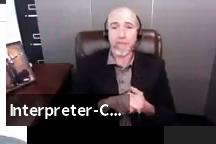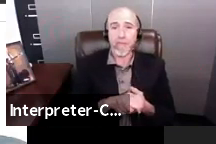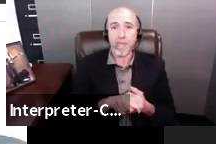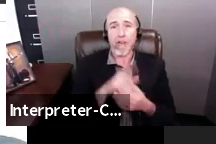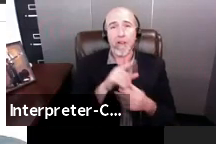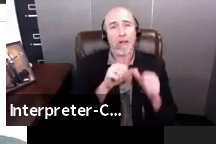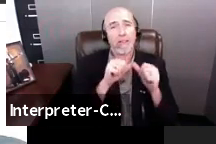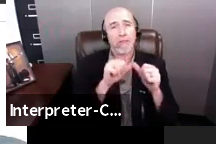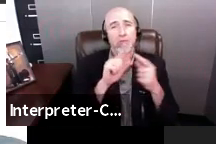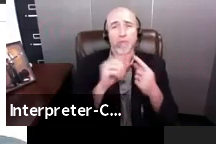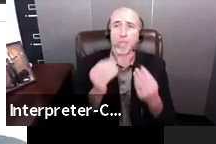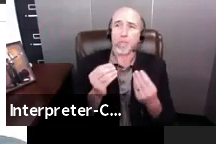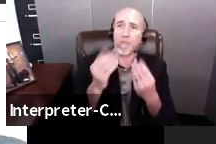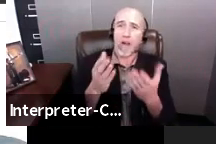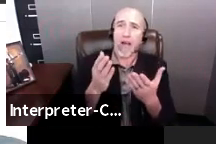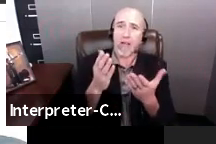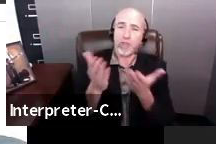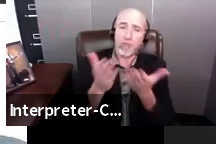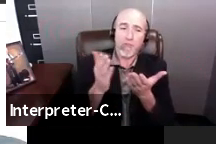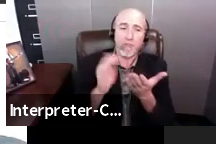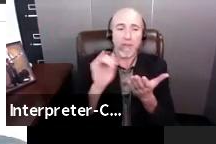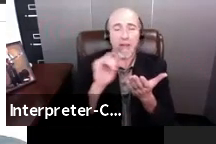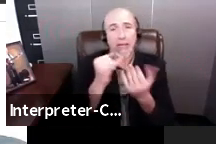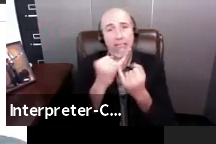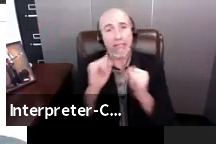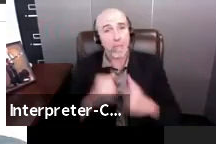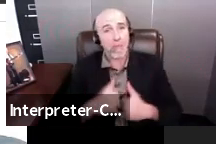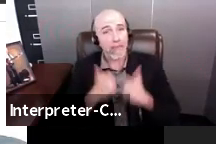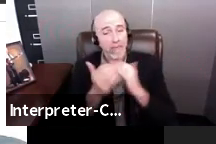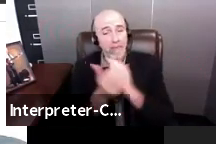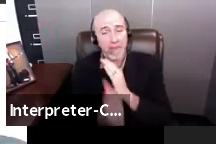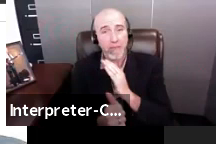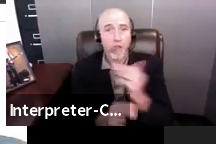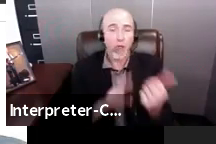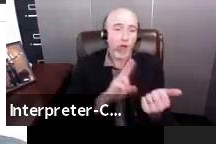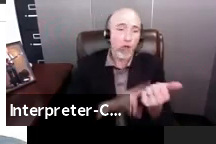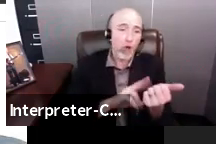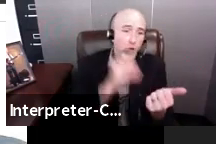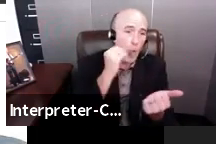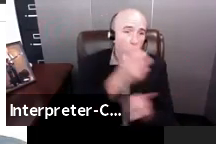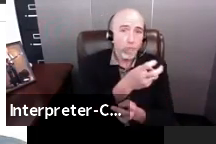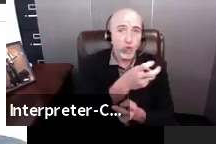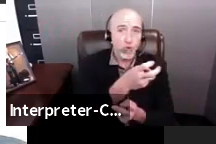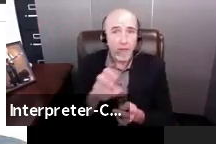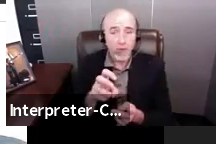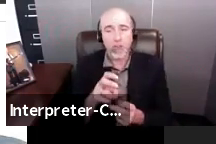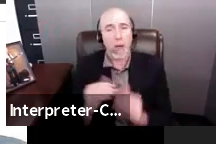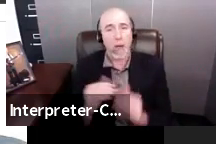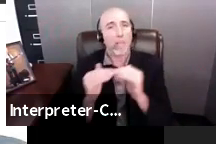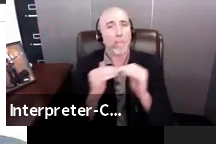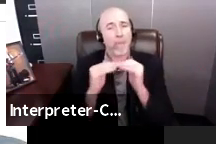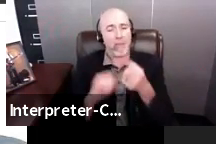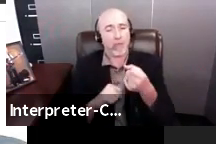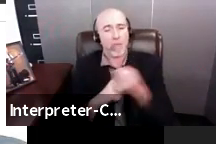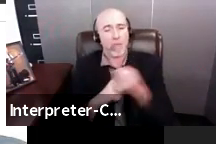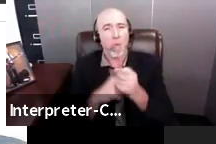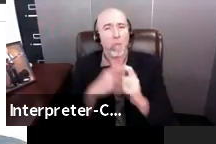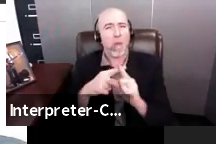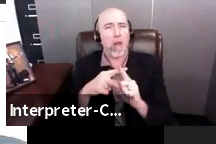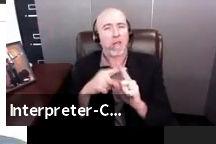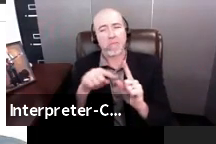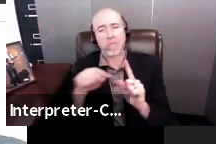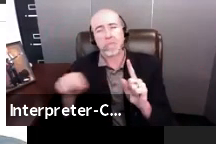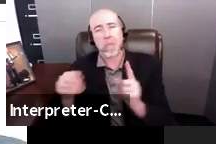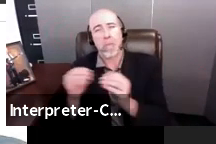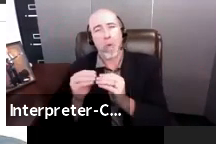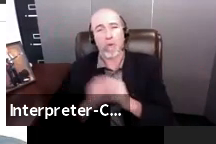continues to provide services such as independent living skills, nursing home transition, and peer support, among others. Our